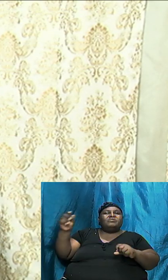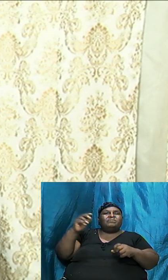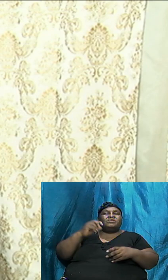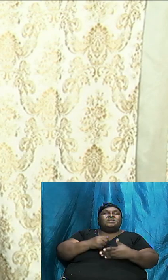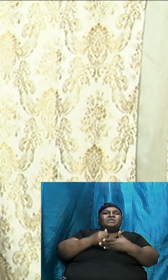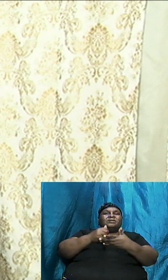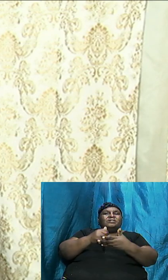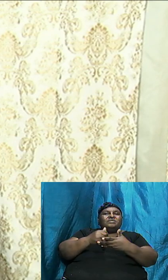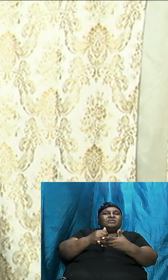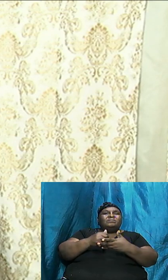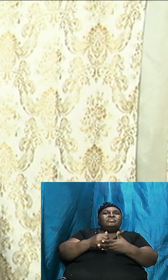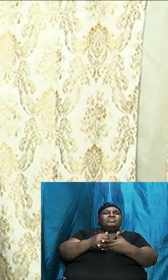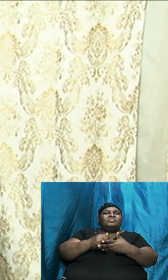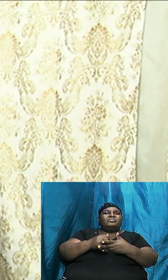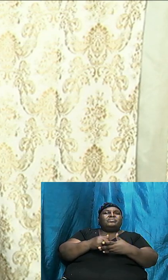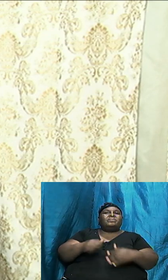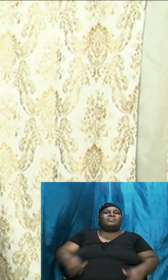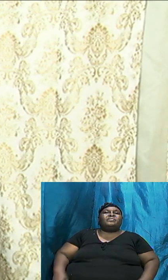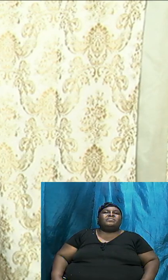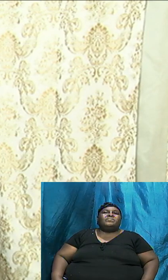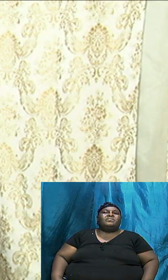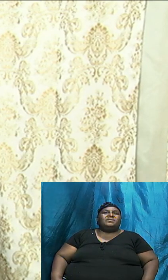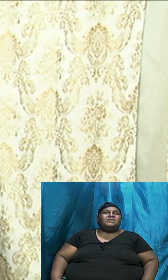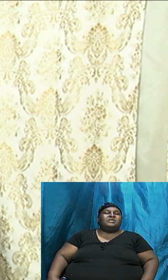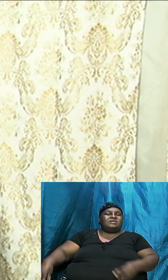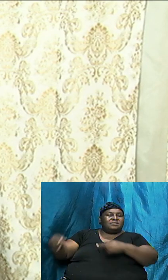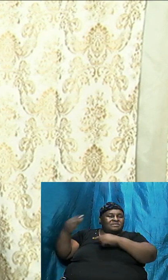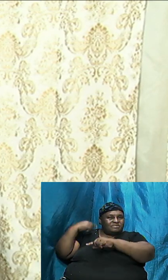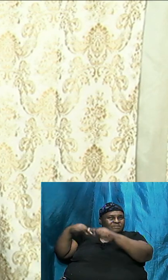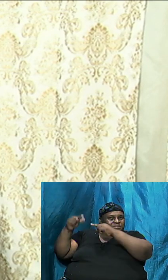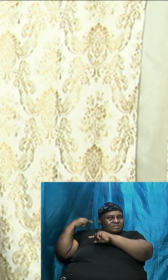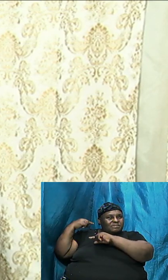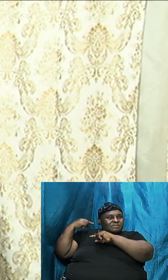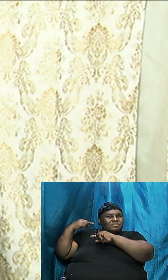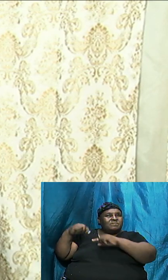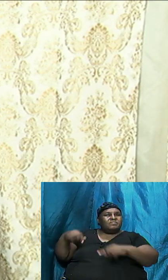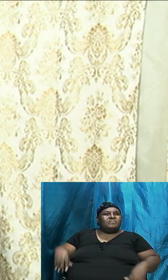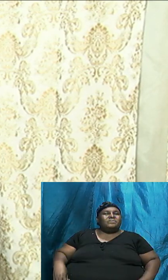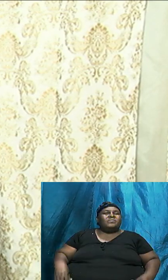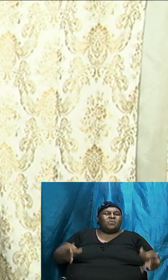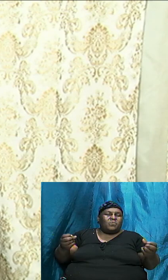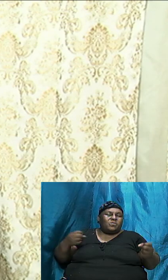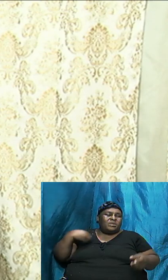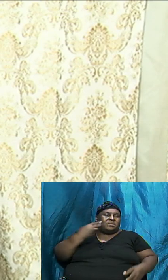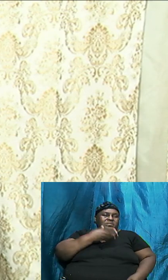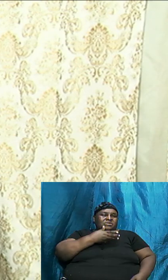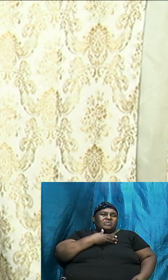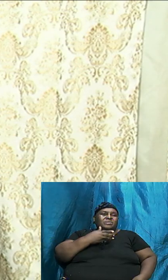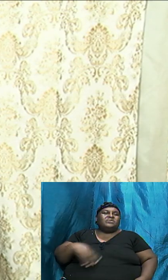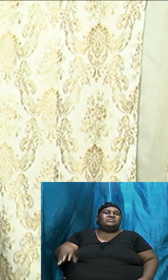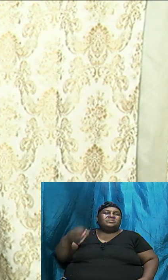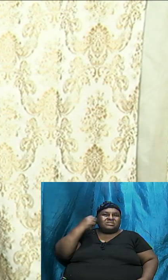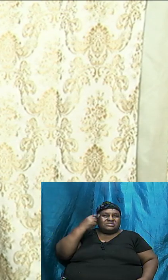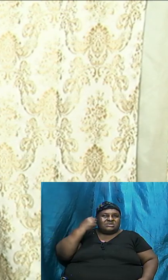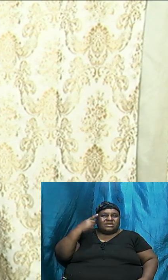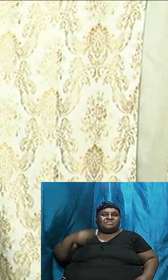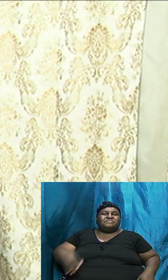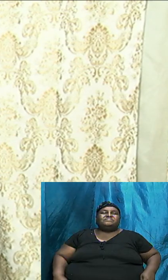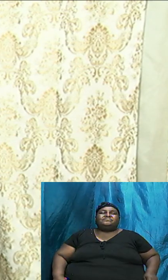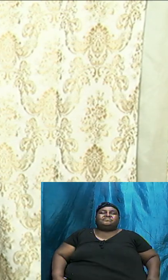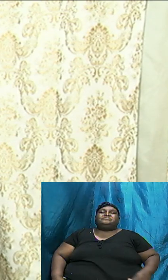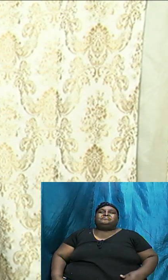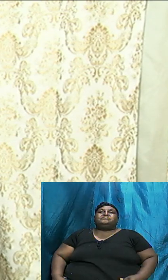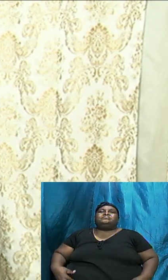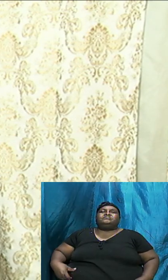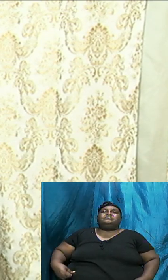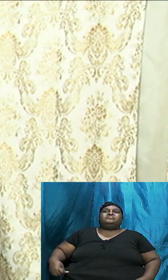A Common Ancestral Background And I Want Us To Bear At It Man Let's Go Back To The Slide As We Run Through